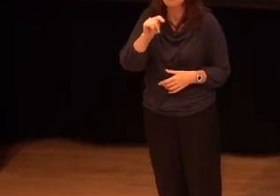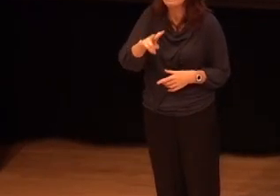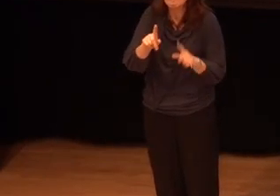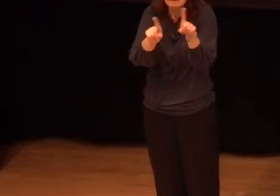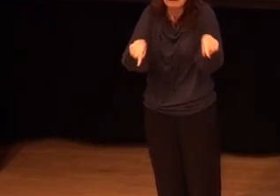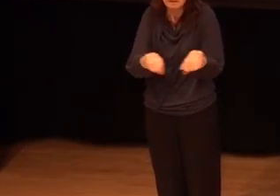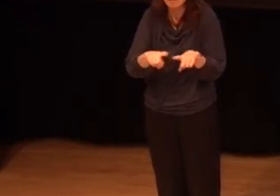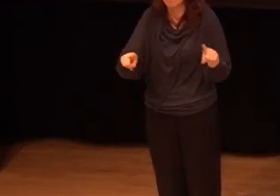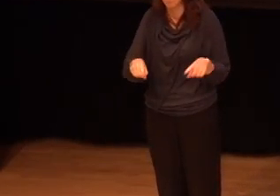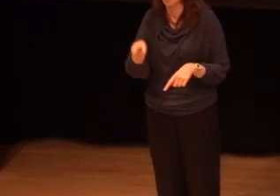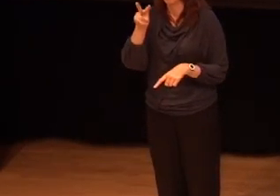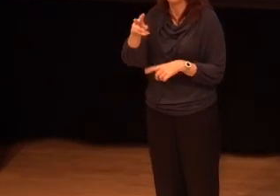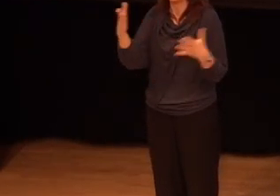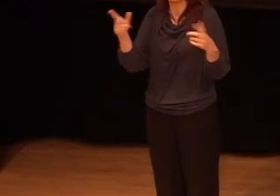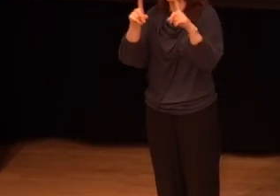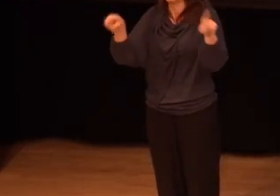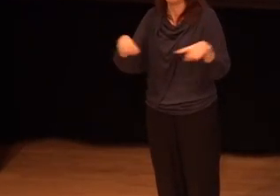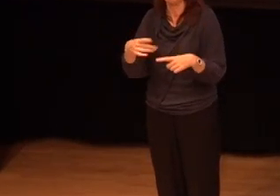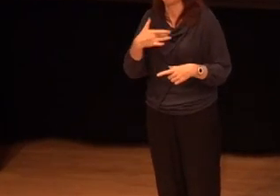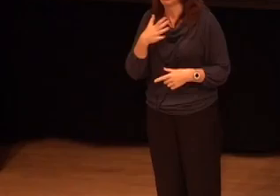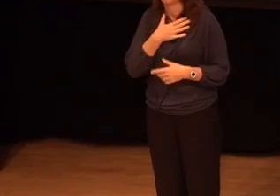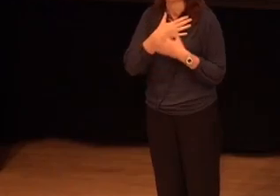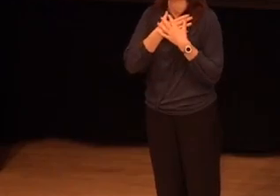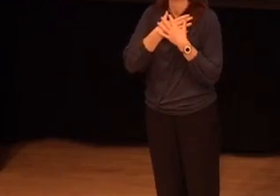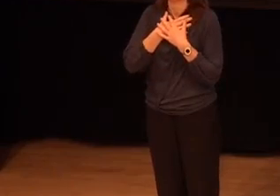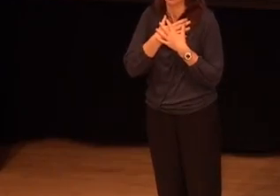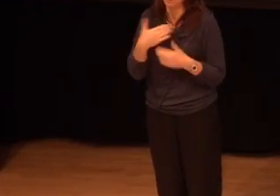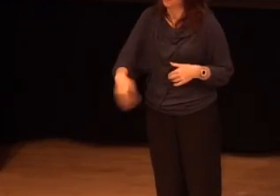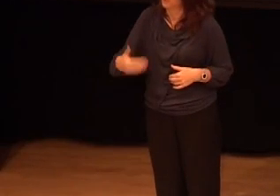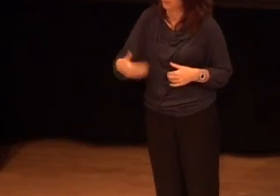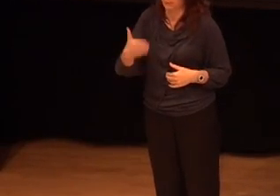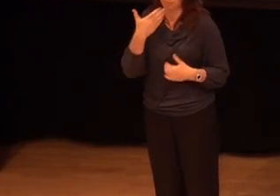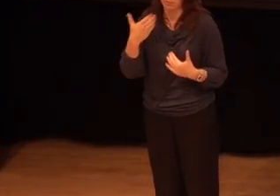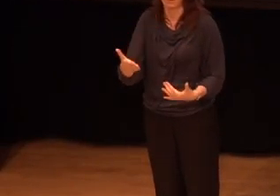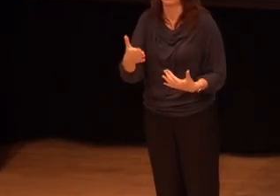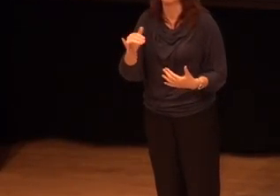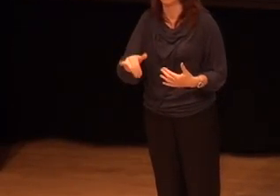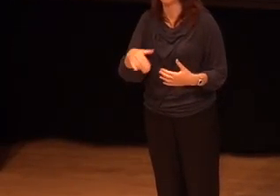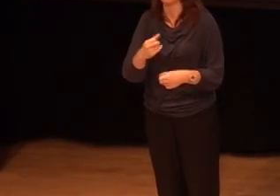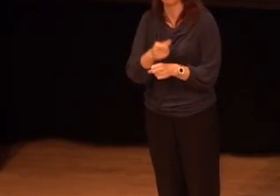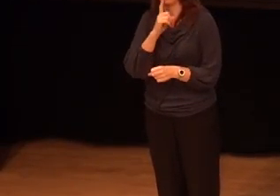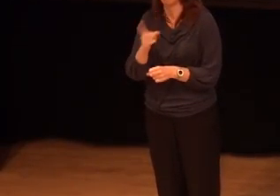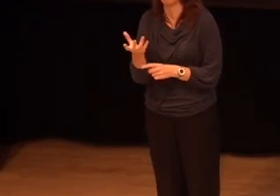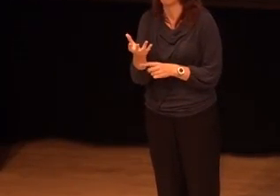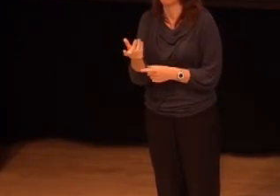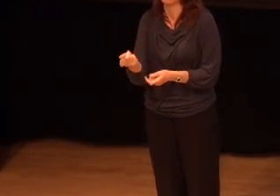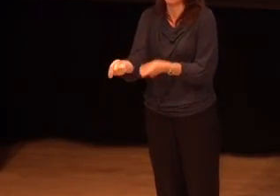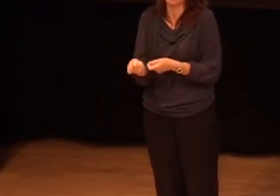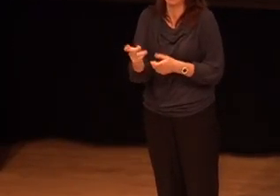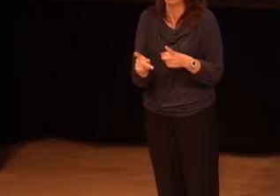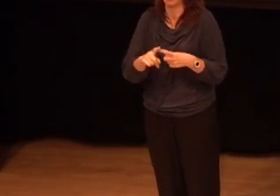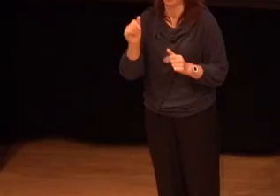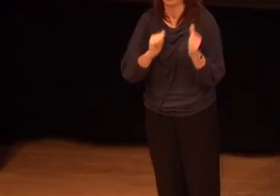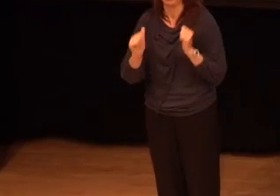it here today brought tears to my eyes on any number of moments. So the scale matters. Get people to see it in the theater. I think